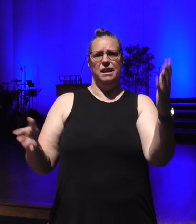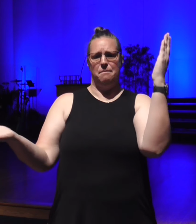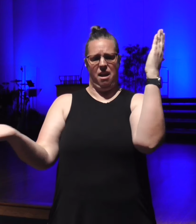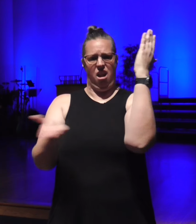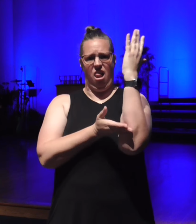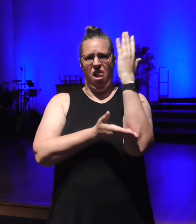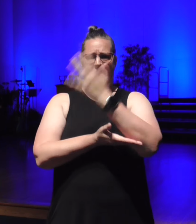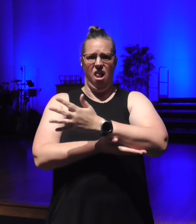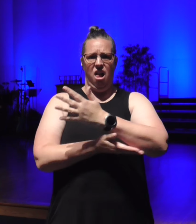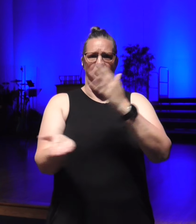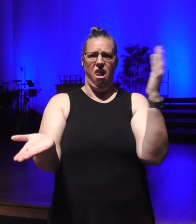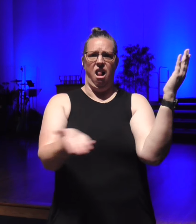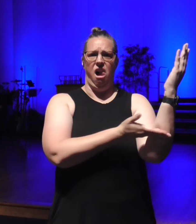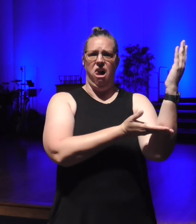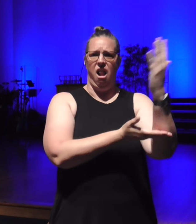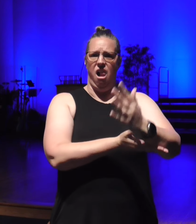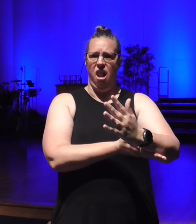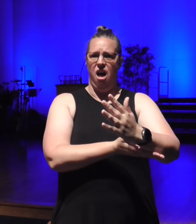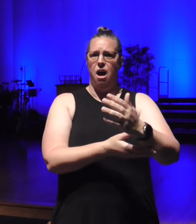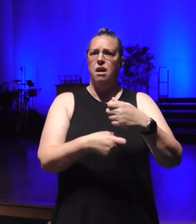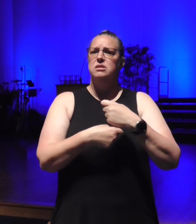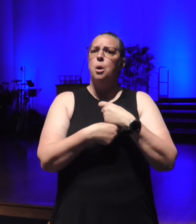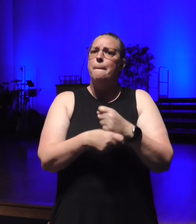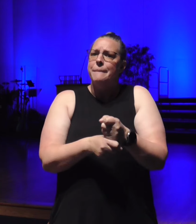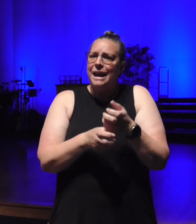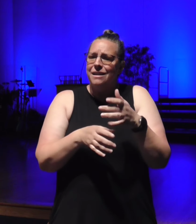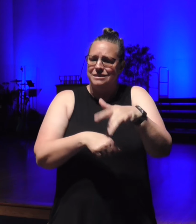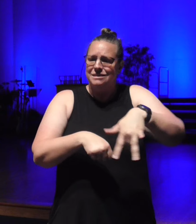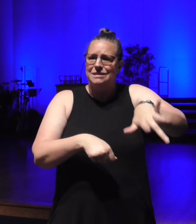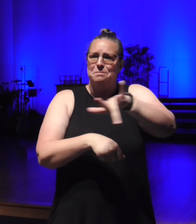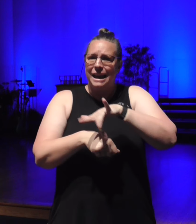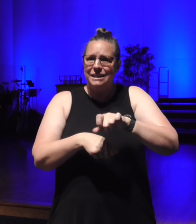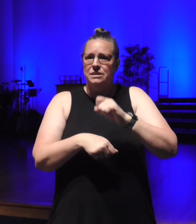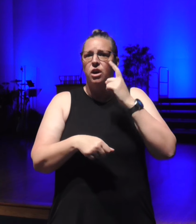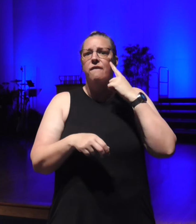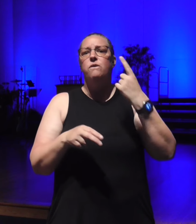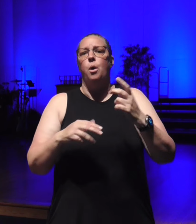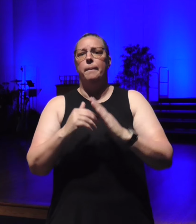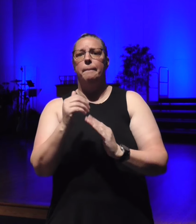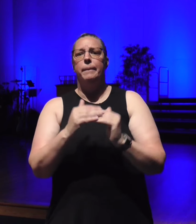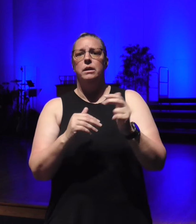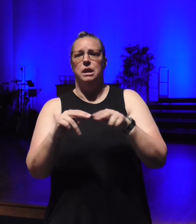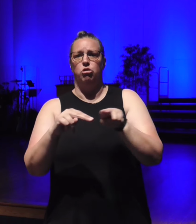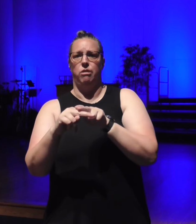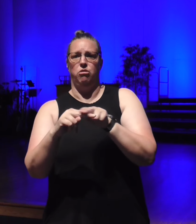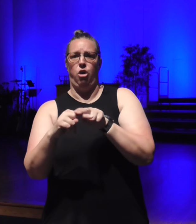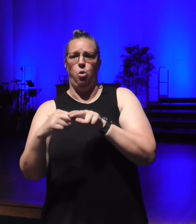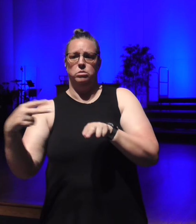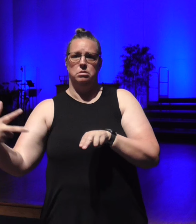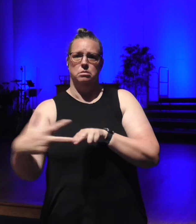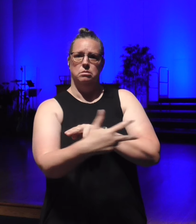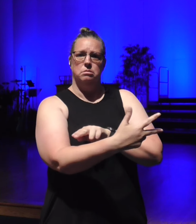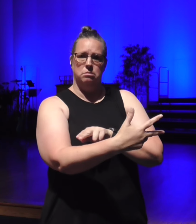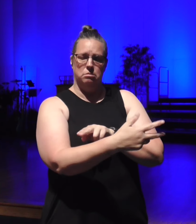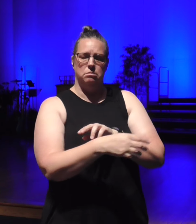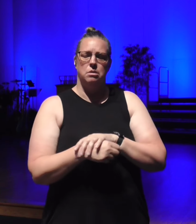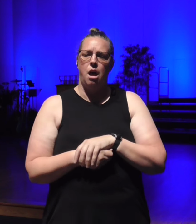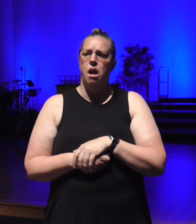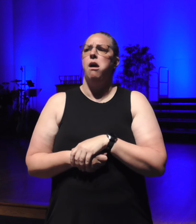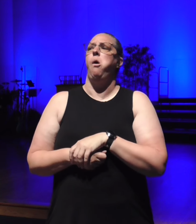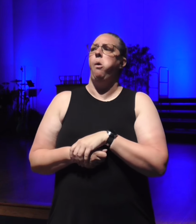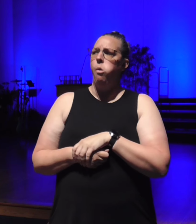railroad tracks. And perhaps much like Thoreau, you might begin to feel, given that you're used to